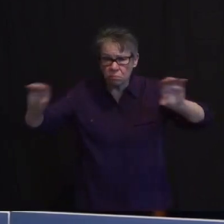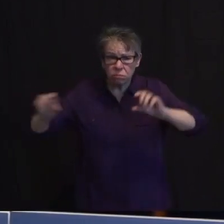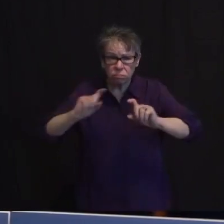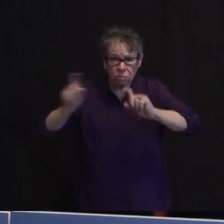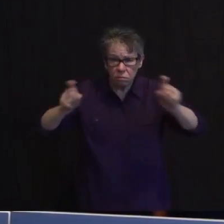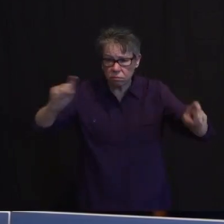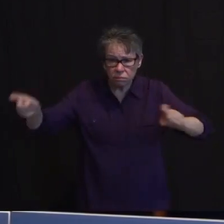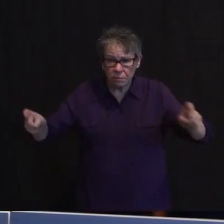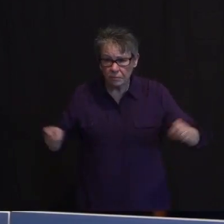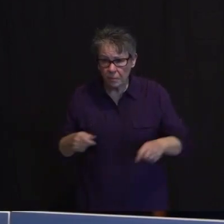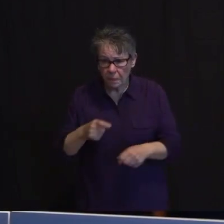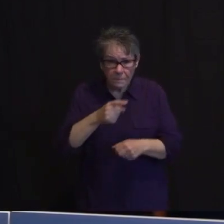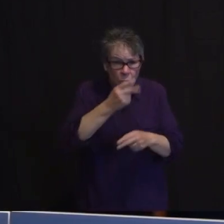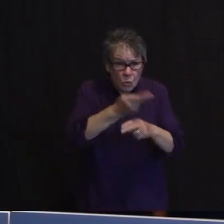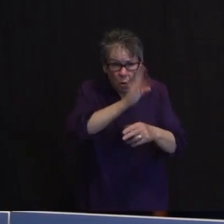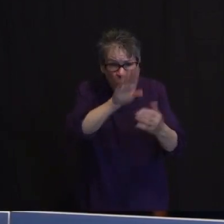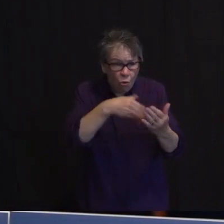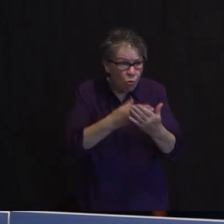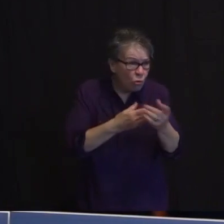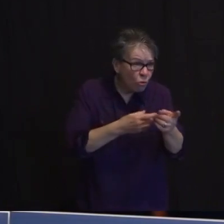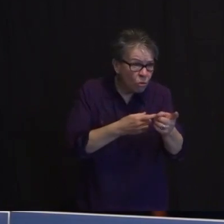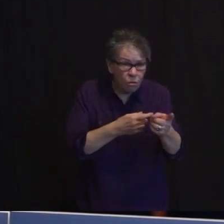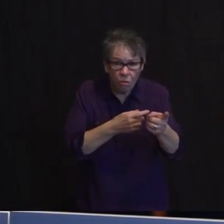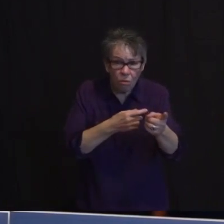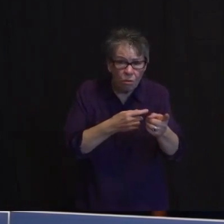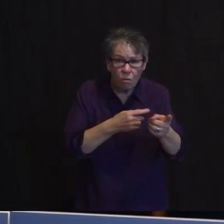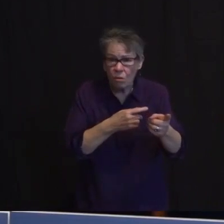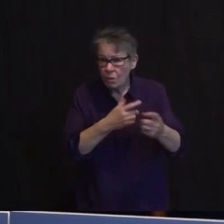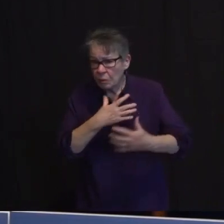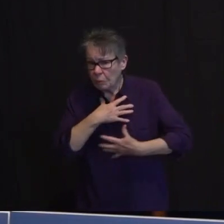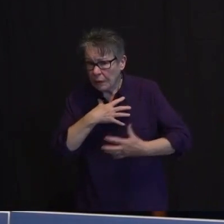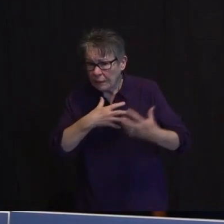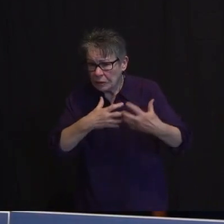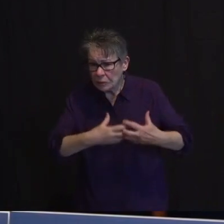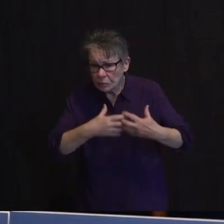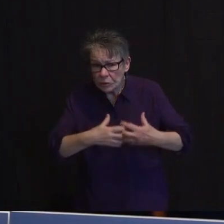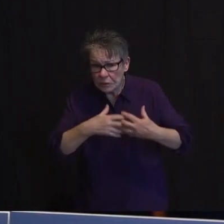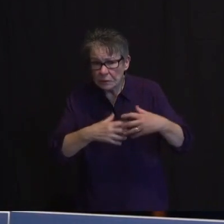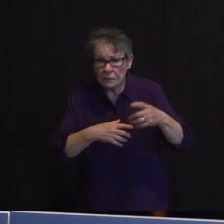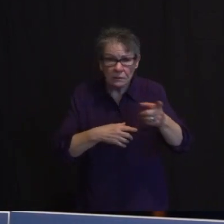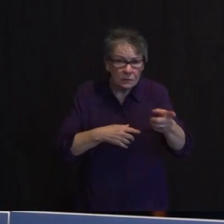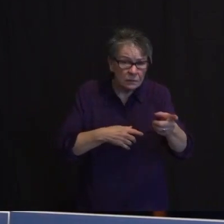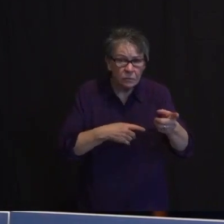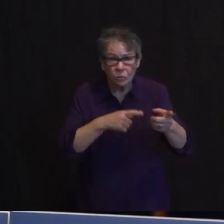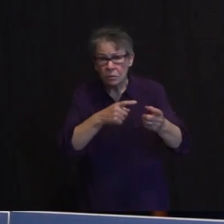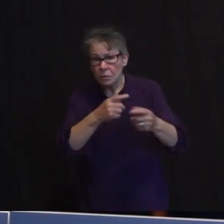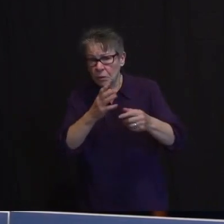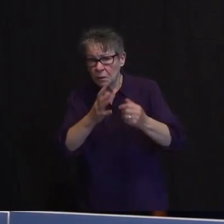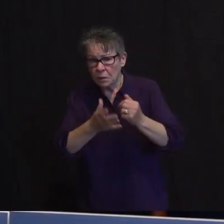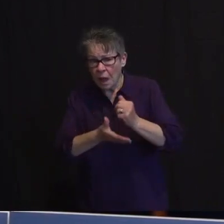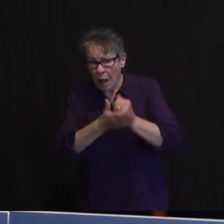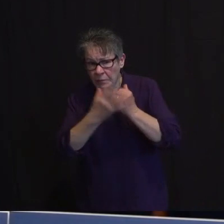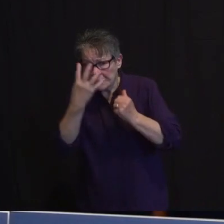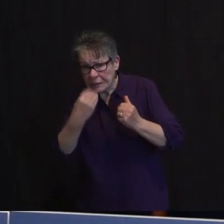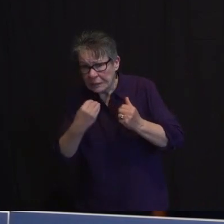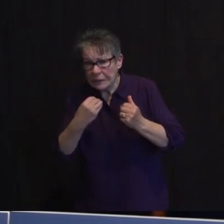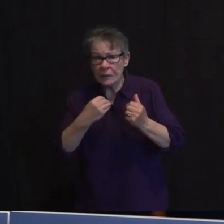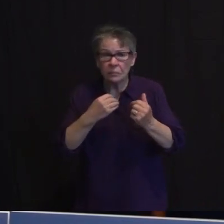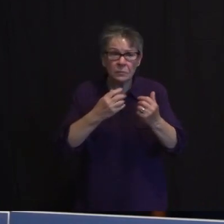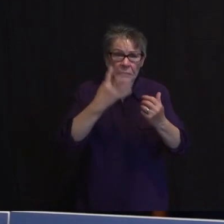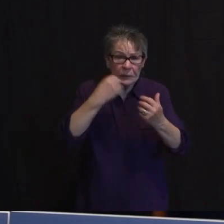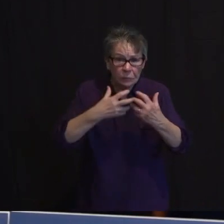but all alternative ventilators. That's anesthesia machines, home ventilators, BiPAP machines, anything